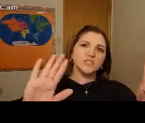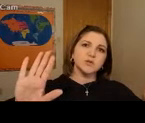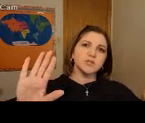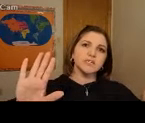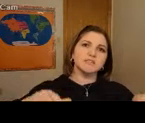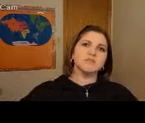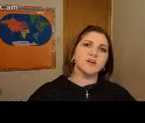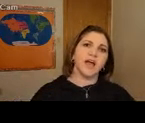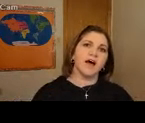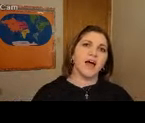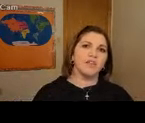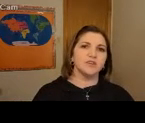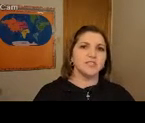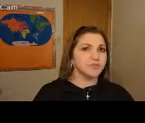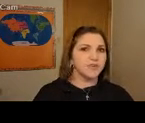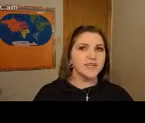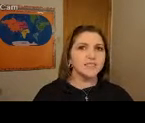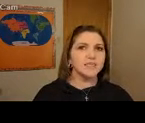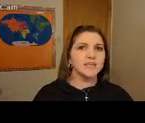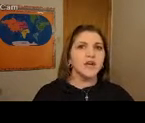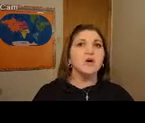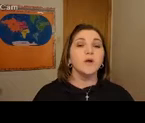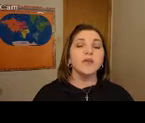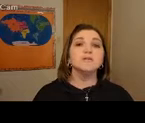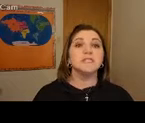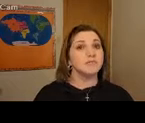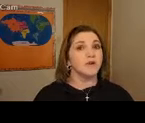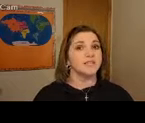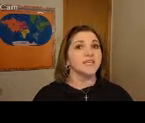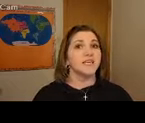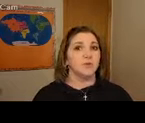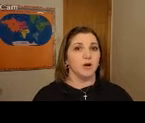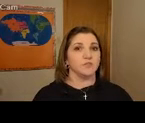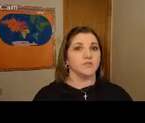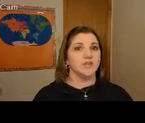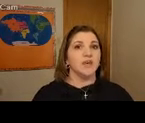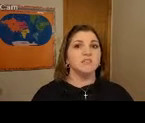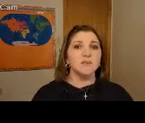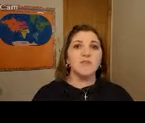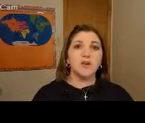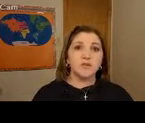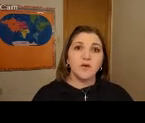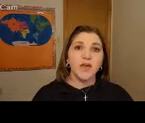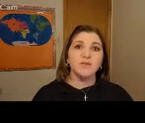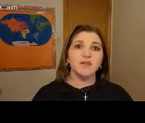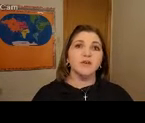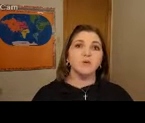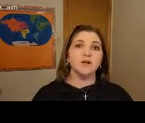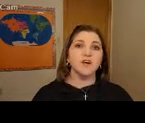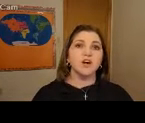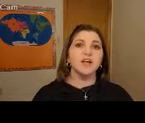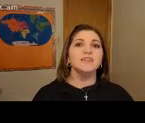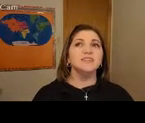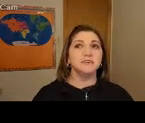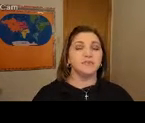contrasting two things and figuring out how they're different, we use different keywords. Some of those vocabulary